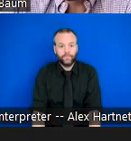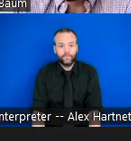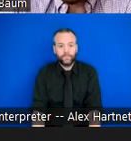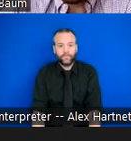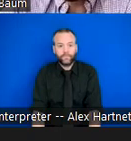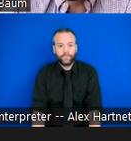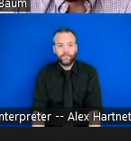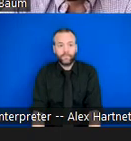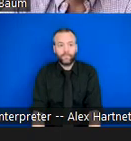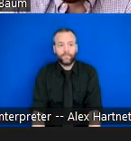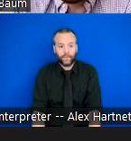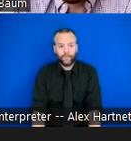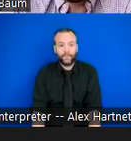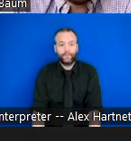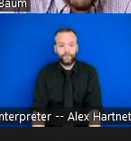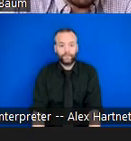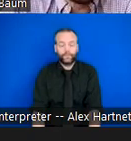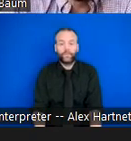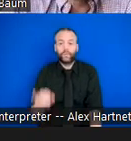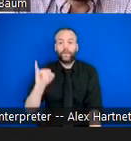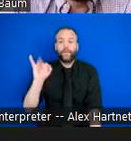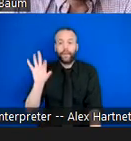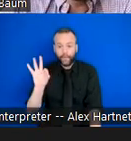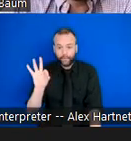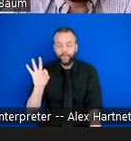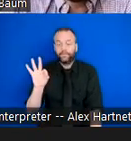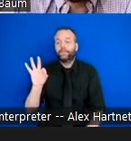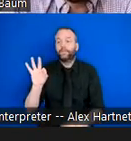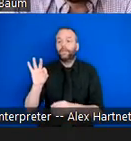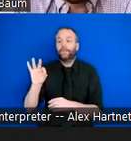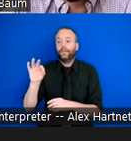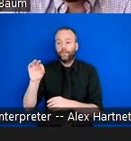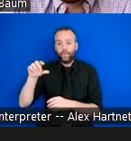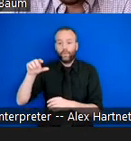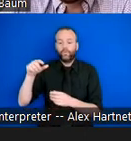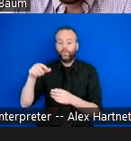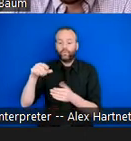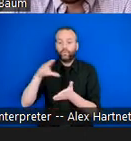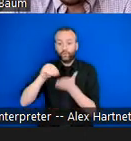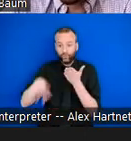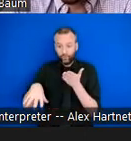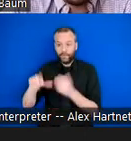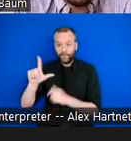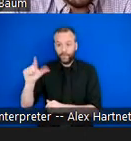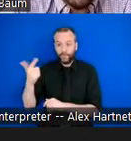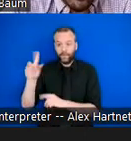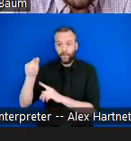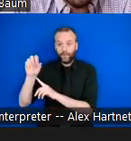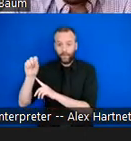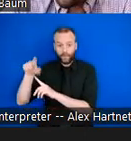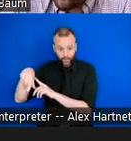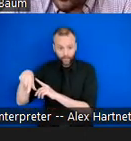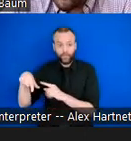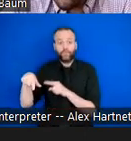is accepting of LGBTQ people reported significantly lower rates of attempting suicide than those who do